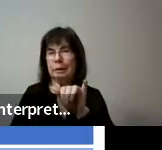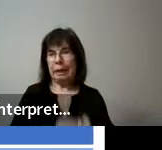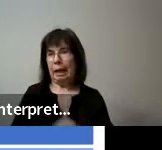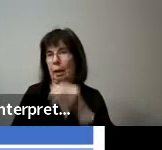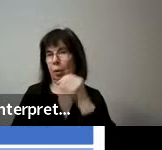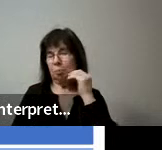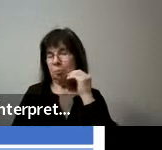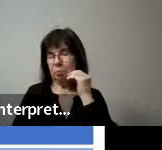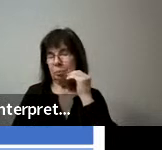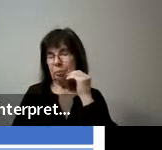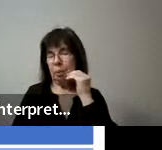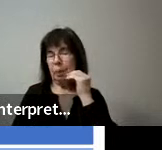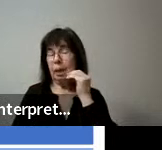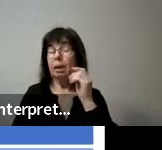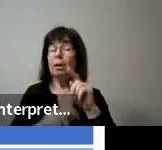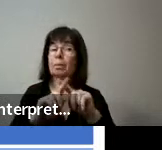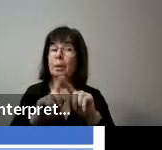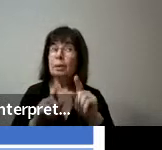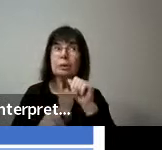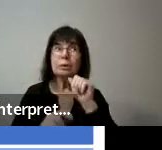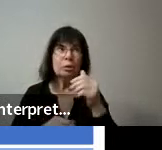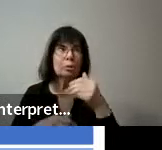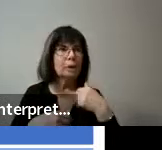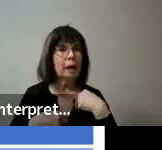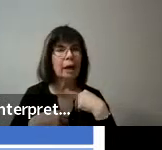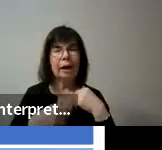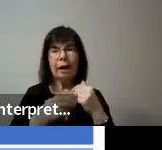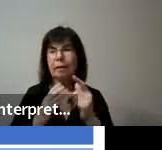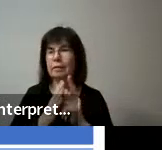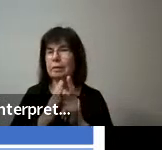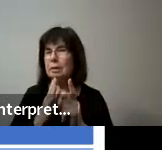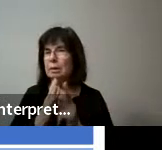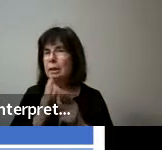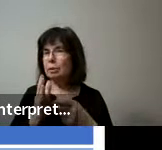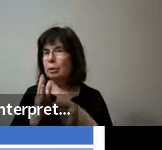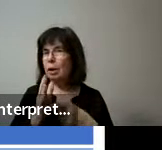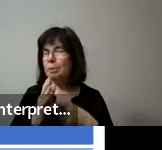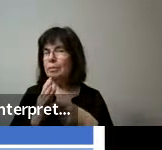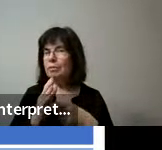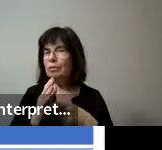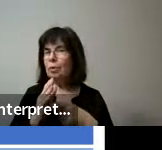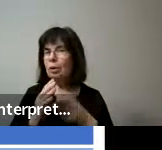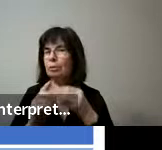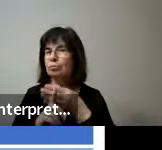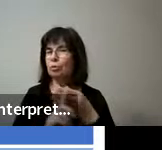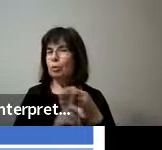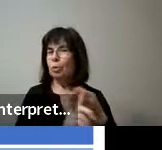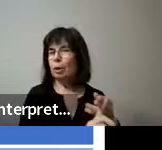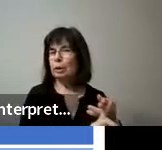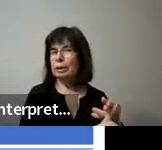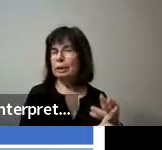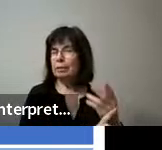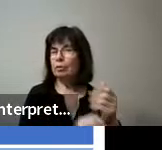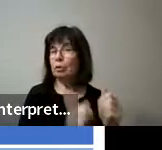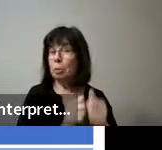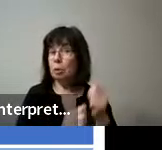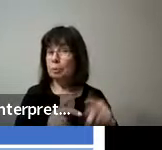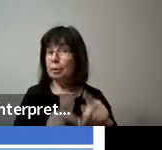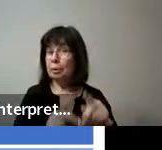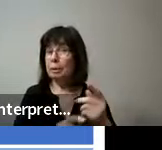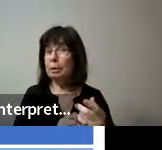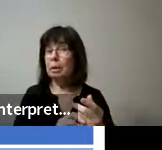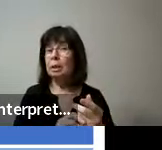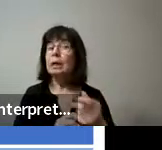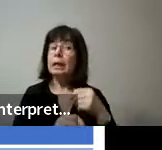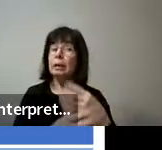And then we don't have a legal requirement for quarantine for most people at this point. We still do have a legal requirement for quarantine and